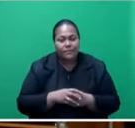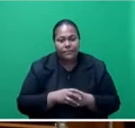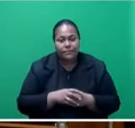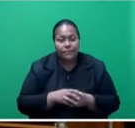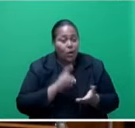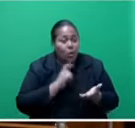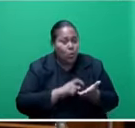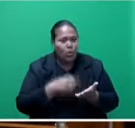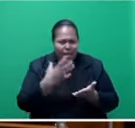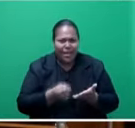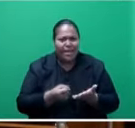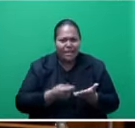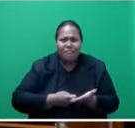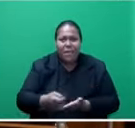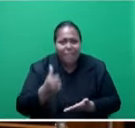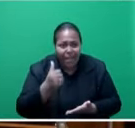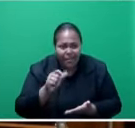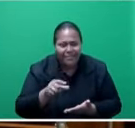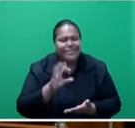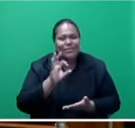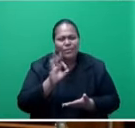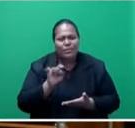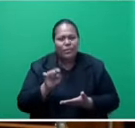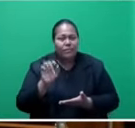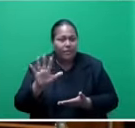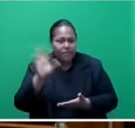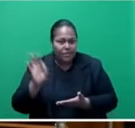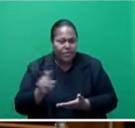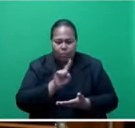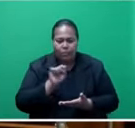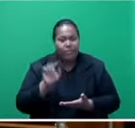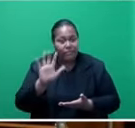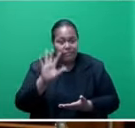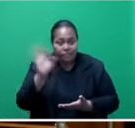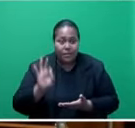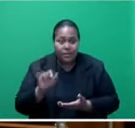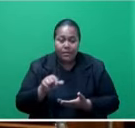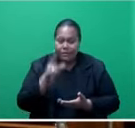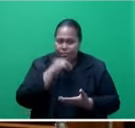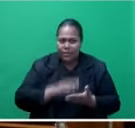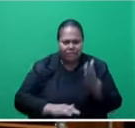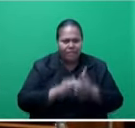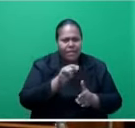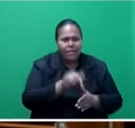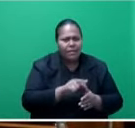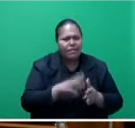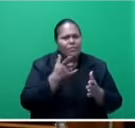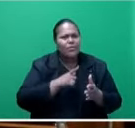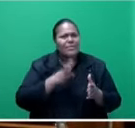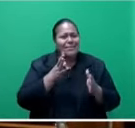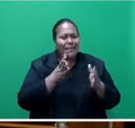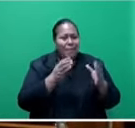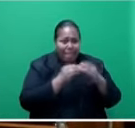concessionary rates ranging from about 0.5% to 1.5%, and this fills the void that was actually left by commercial